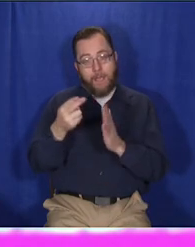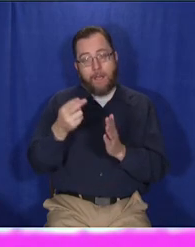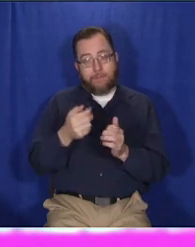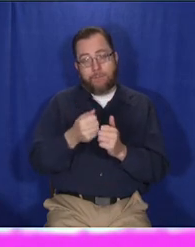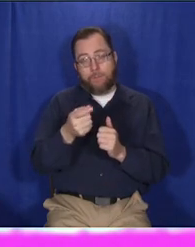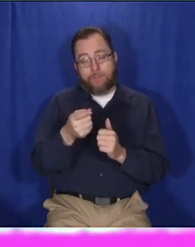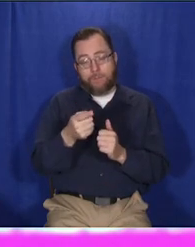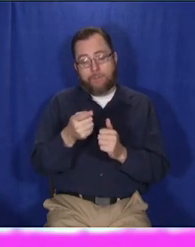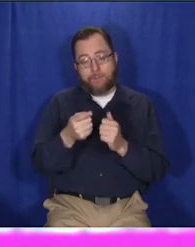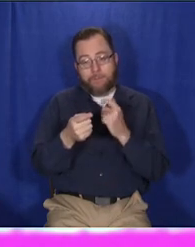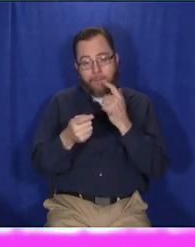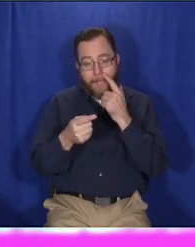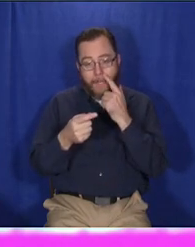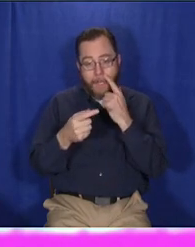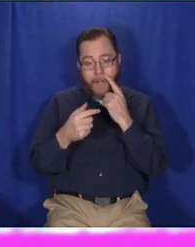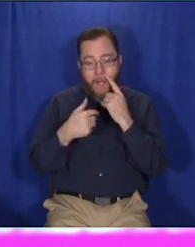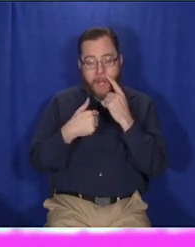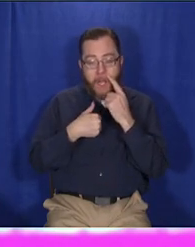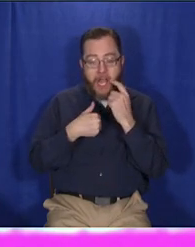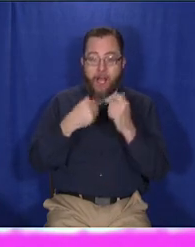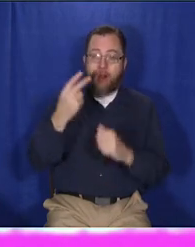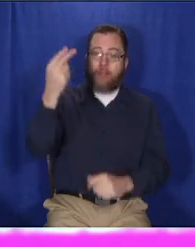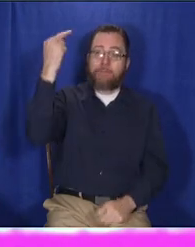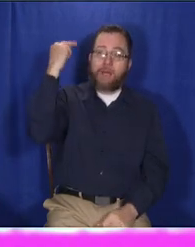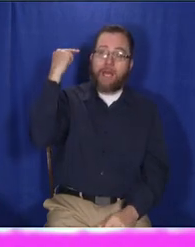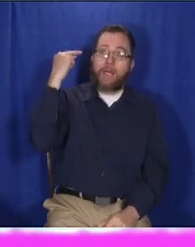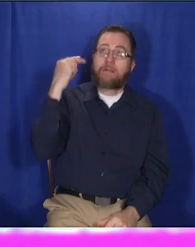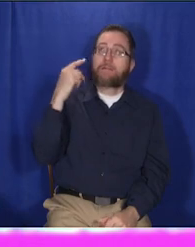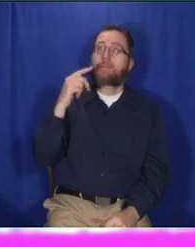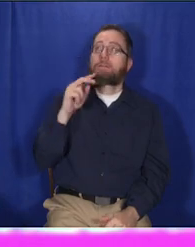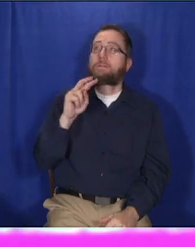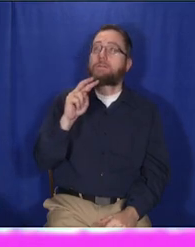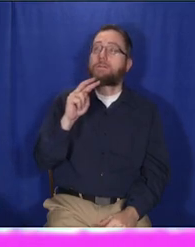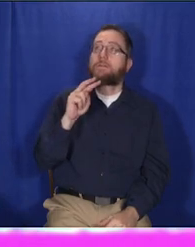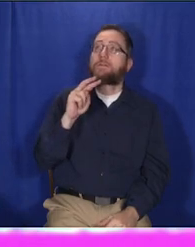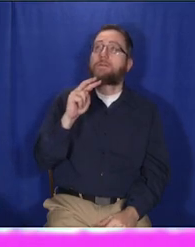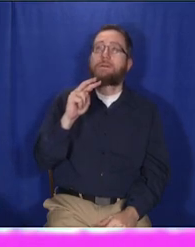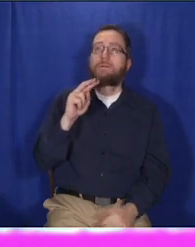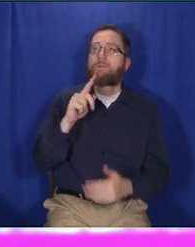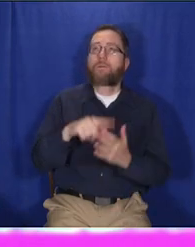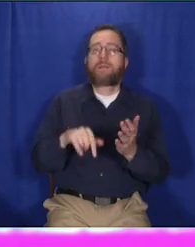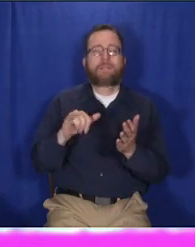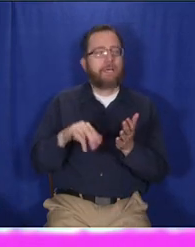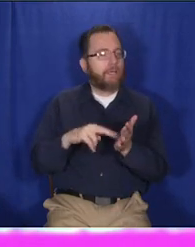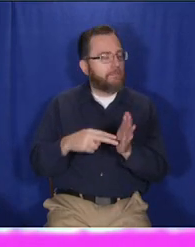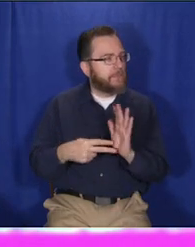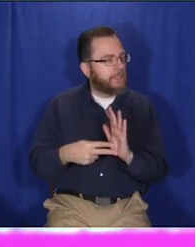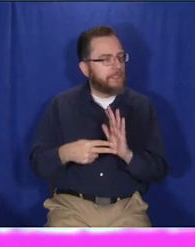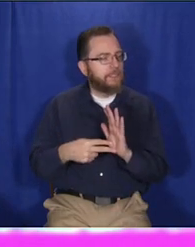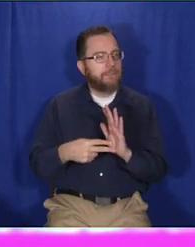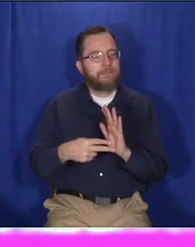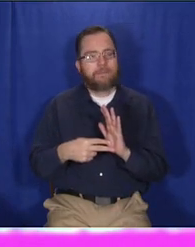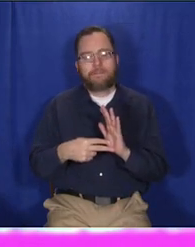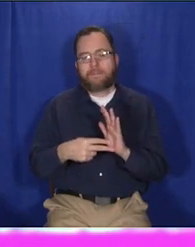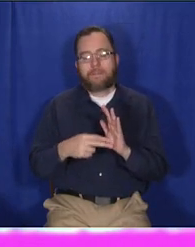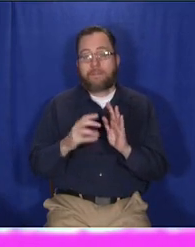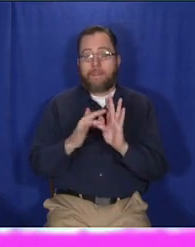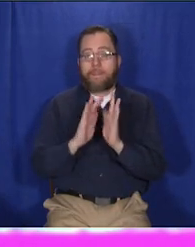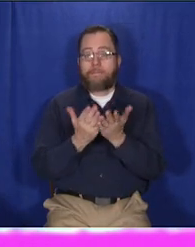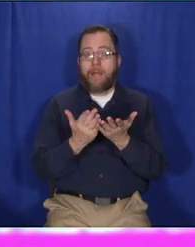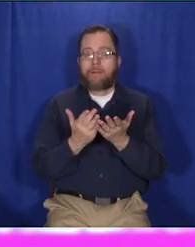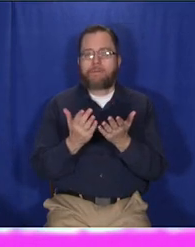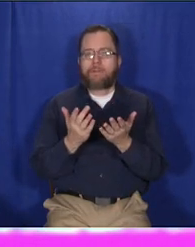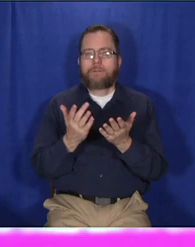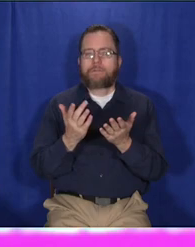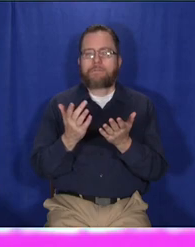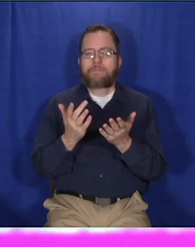so abstract. What does that even mean? I can't even wrap my mind around it, because the Bible doesn't give us specifics about what that